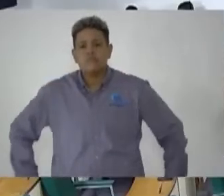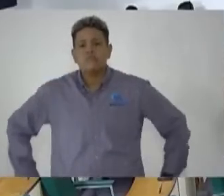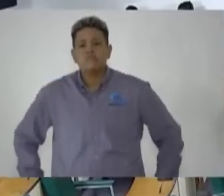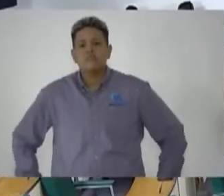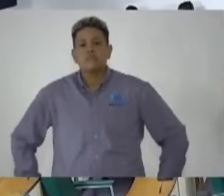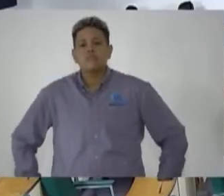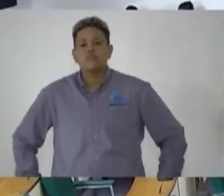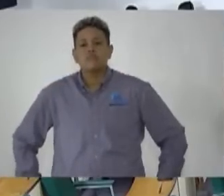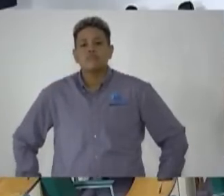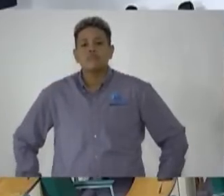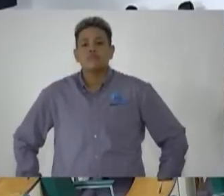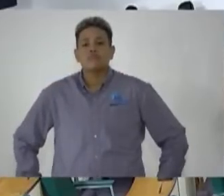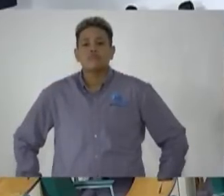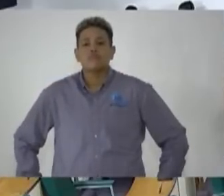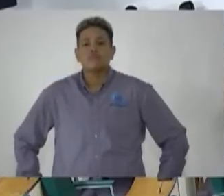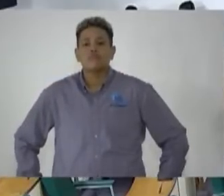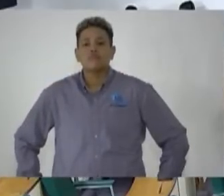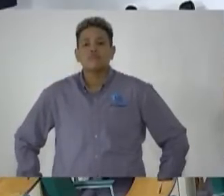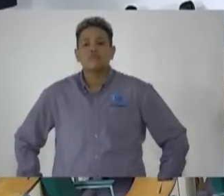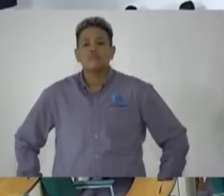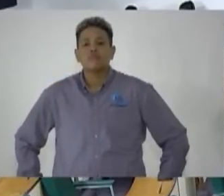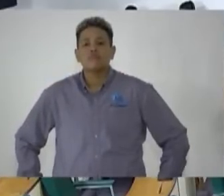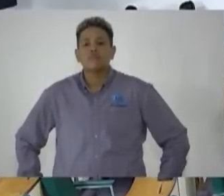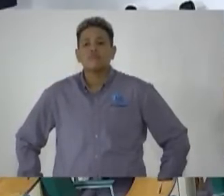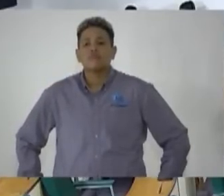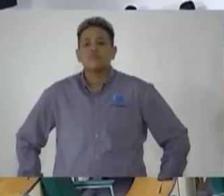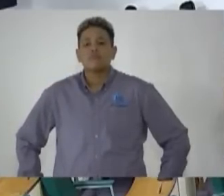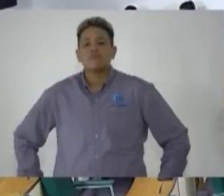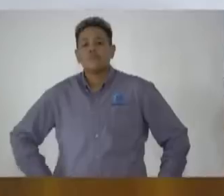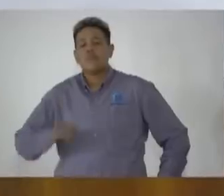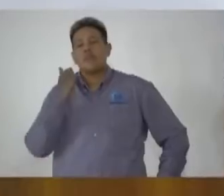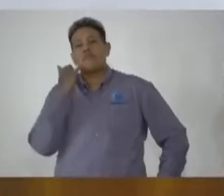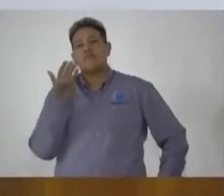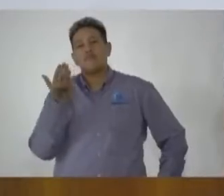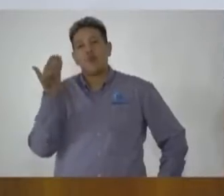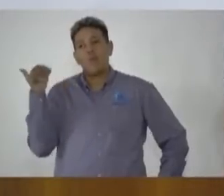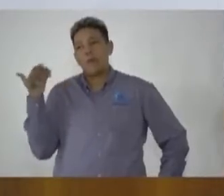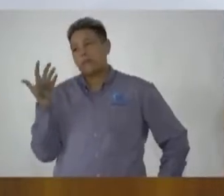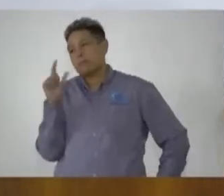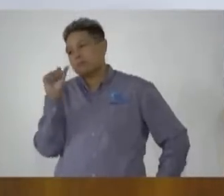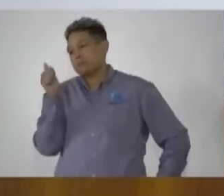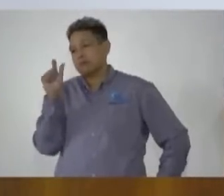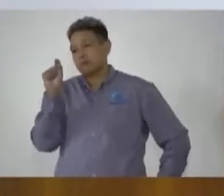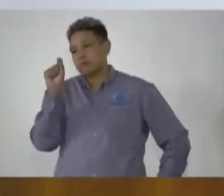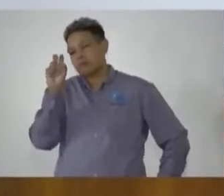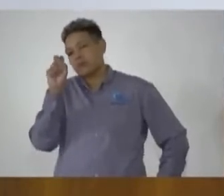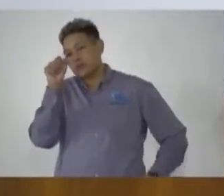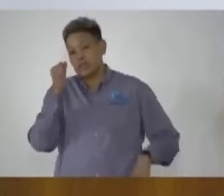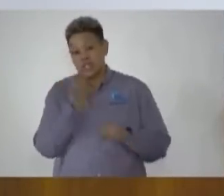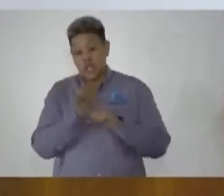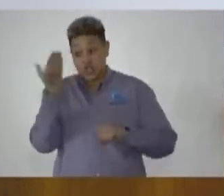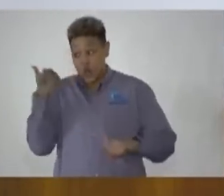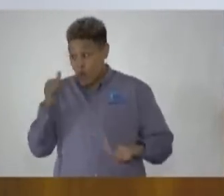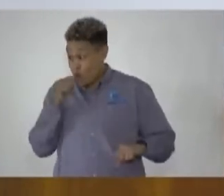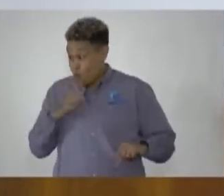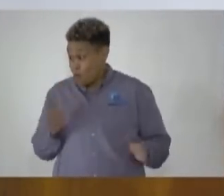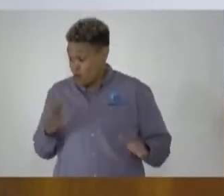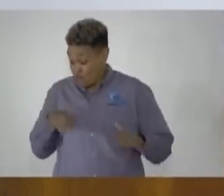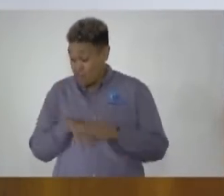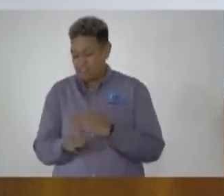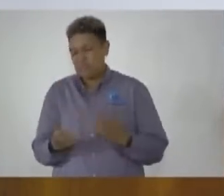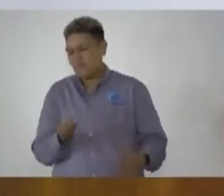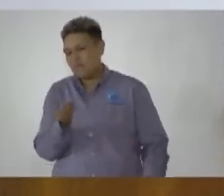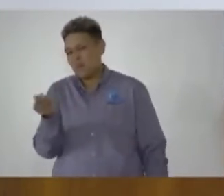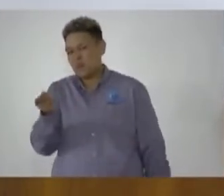if we were to turn back the hands of time just a few decades, it would not be the numbers that we're seeing today that